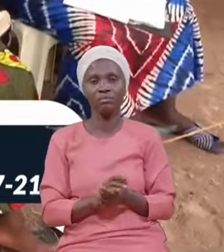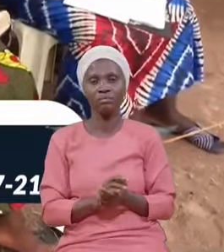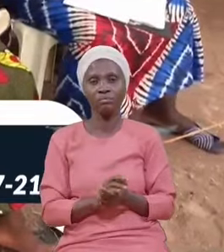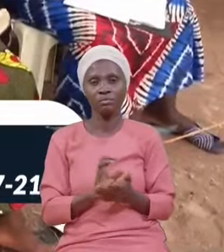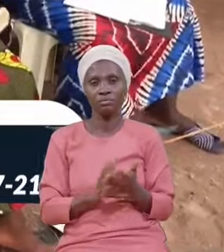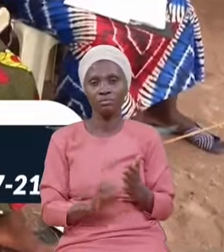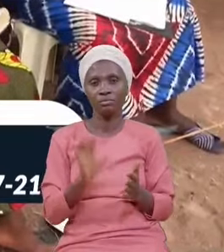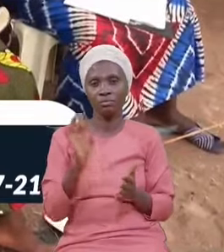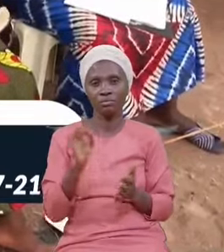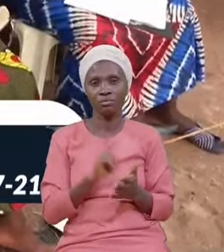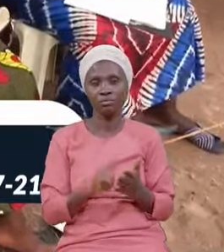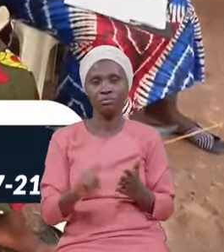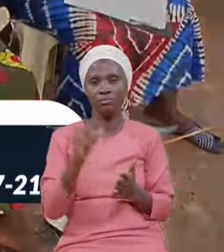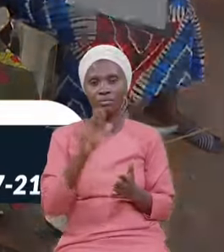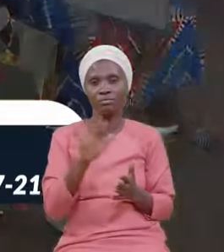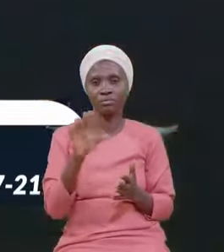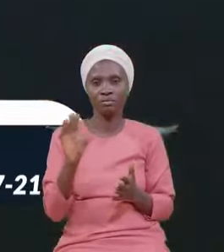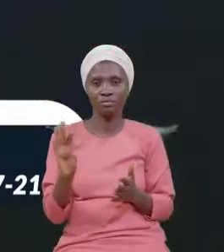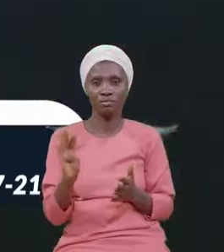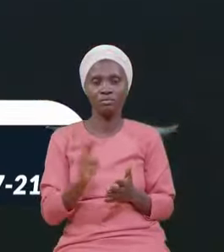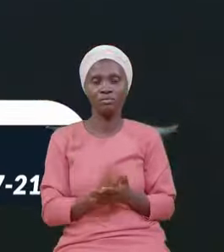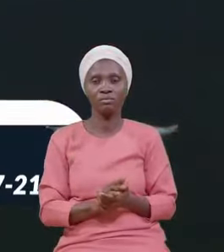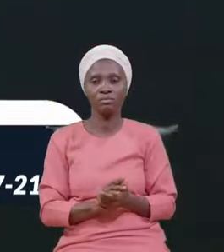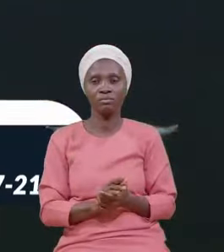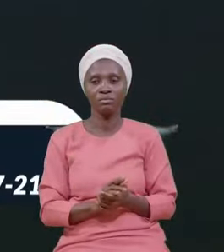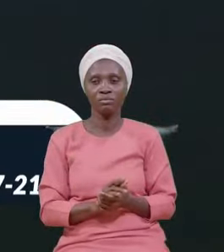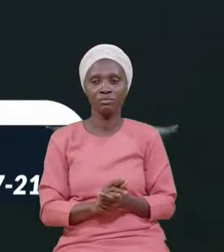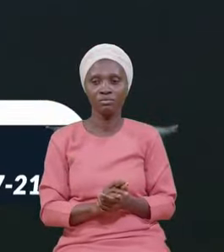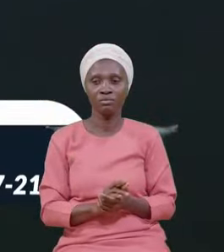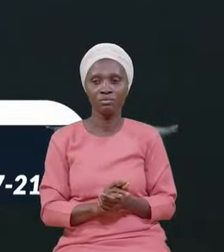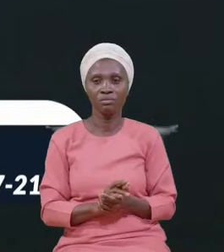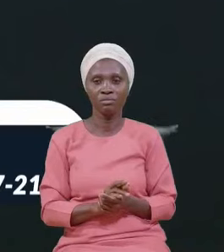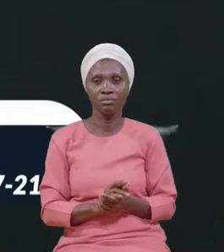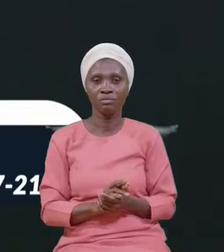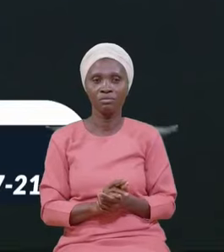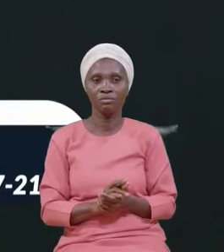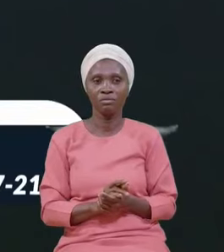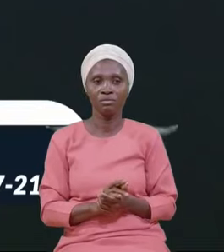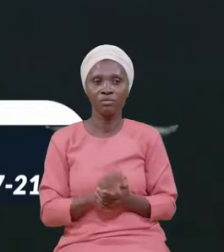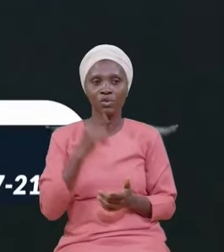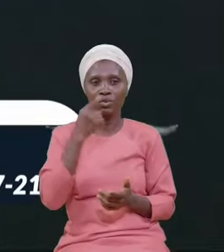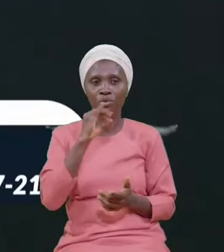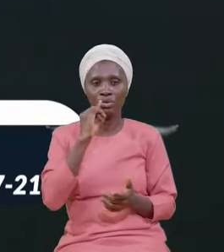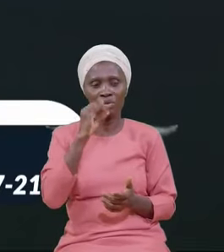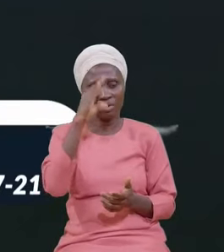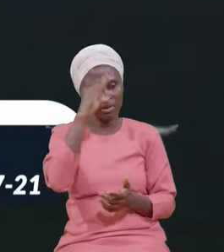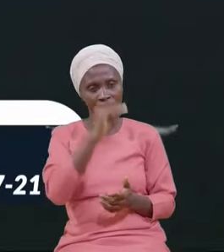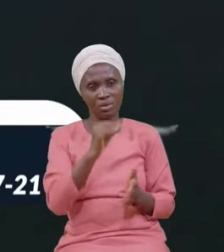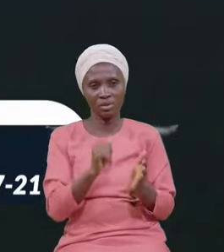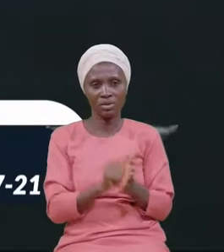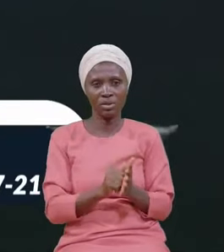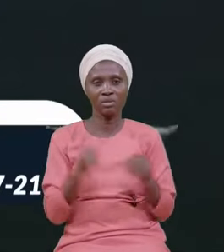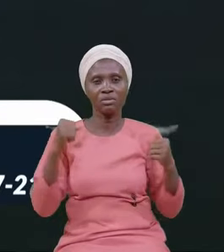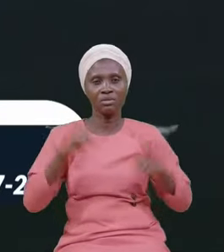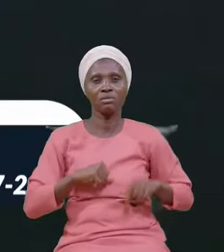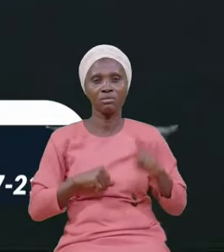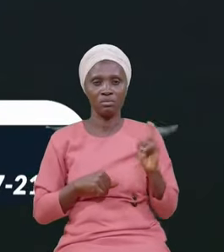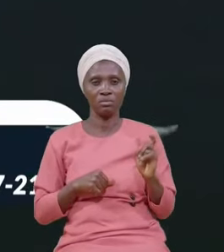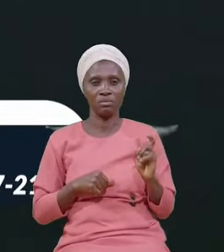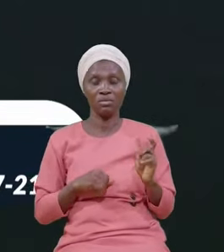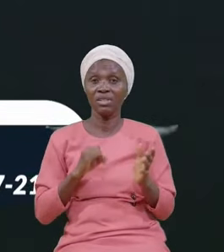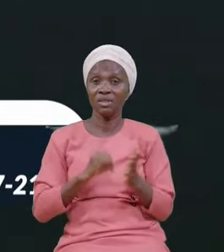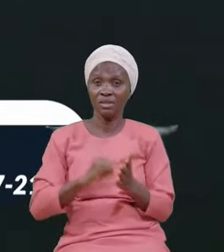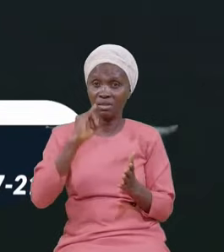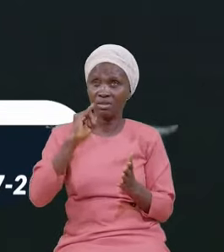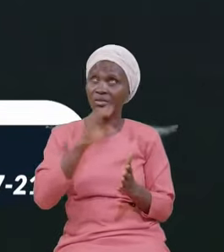vers 34 who is he that condemn it it is Christ